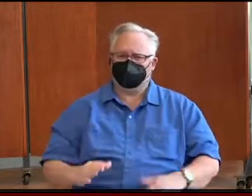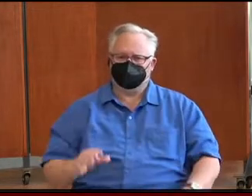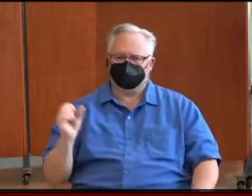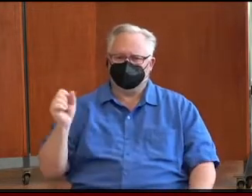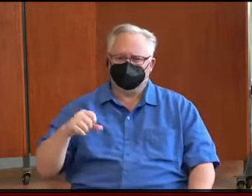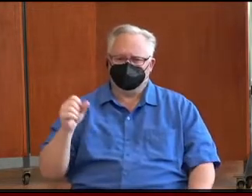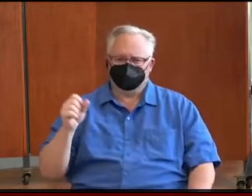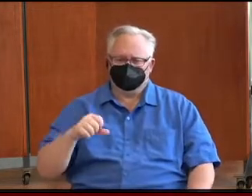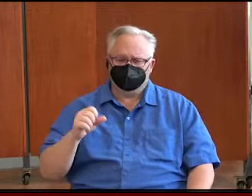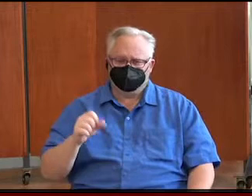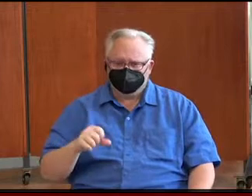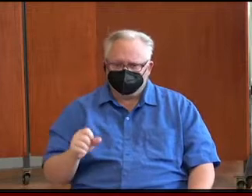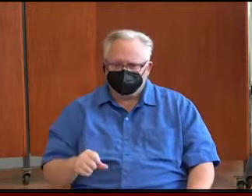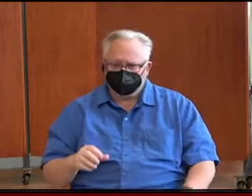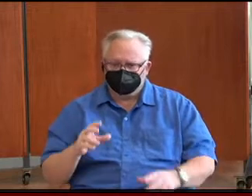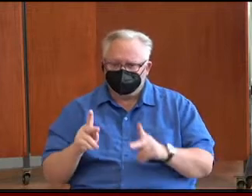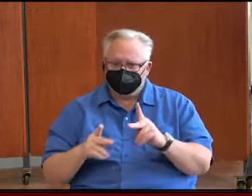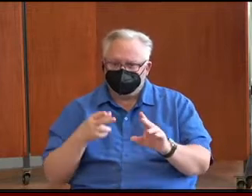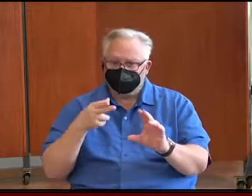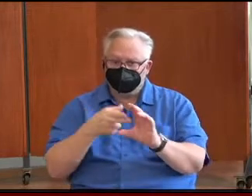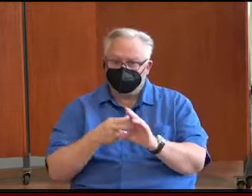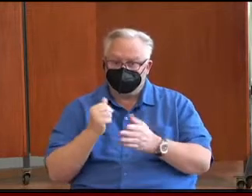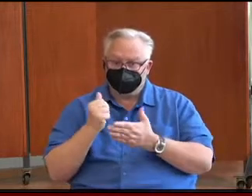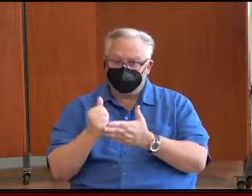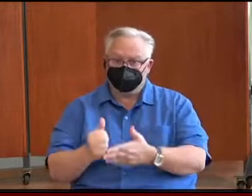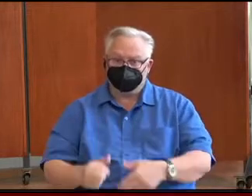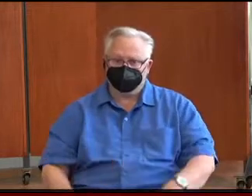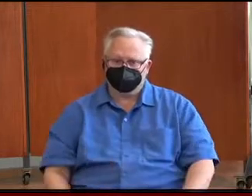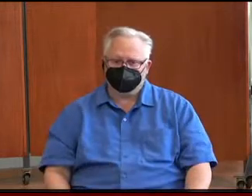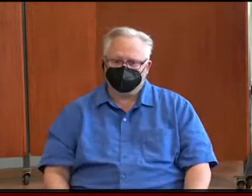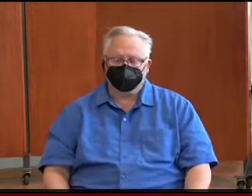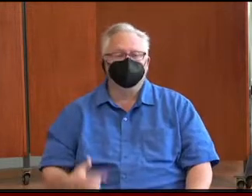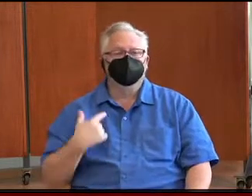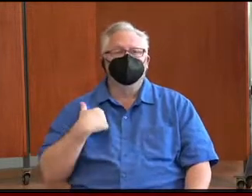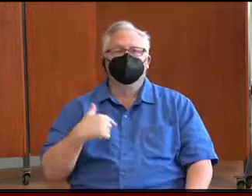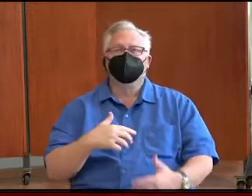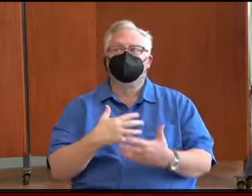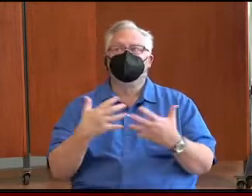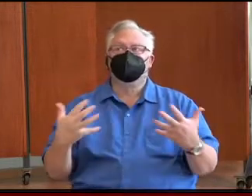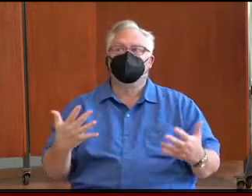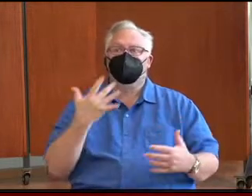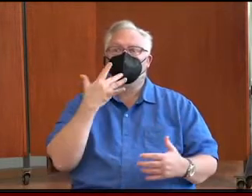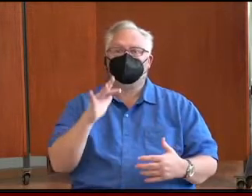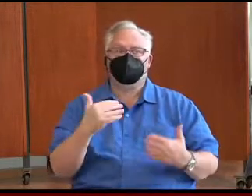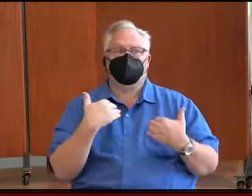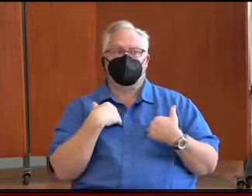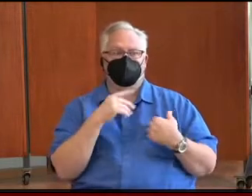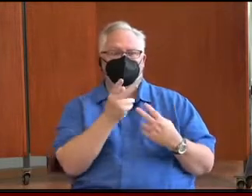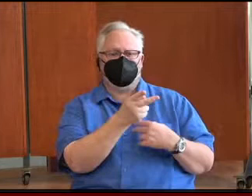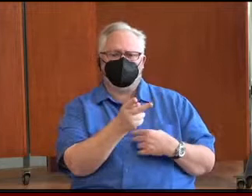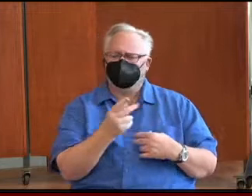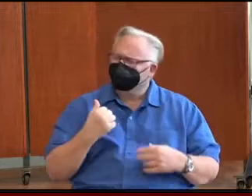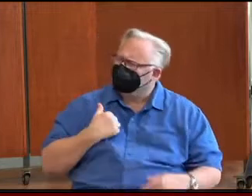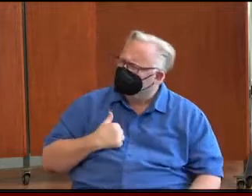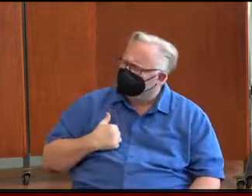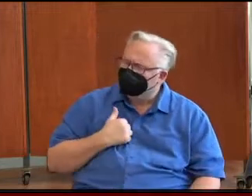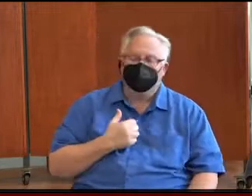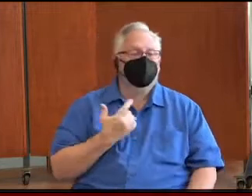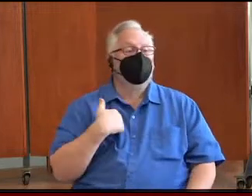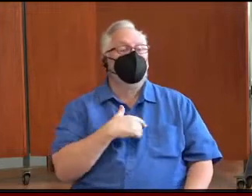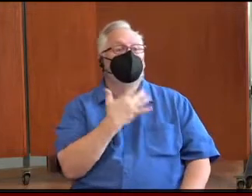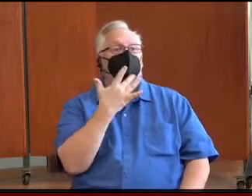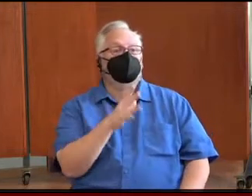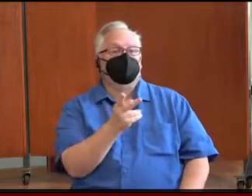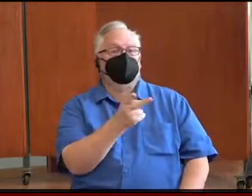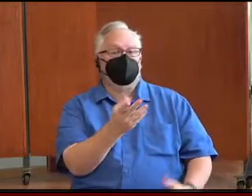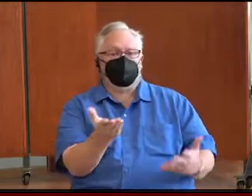Mm-hmm. Mm-hmm. I hope more people join to help. We are so fortunate to have you guys. I'm sorry? We are so fortunate